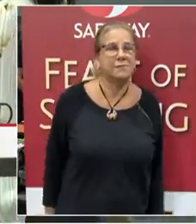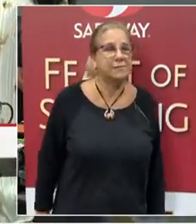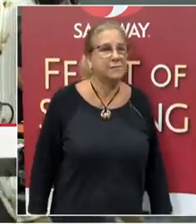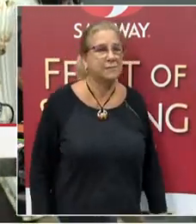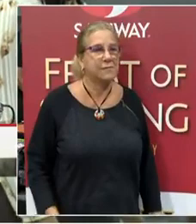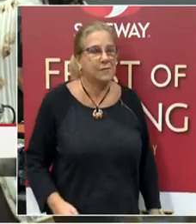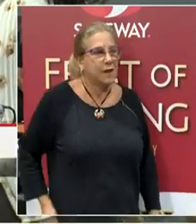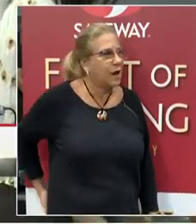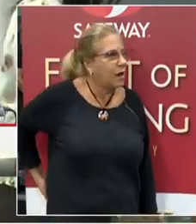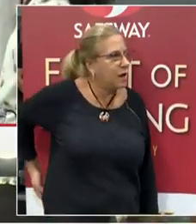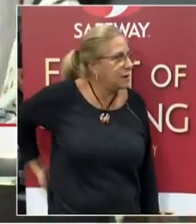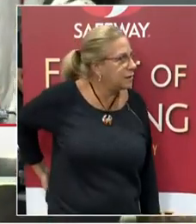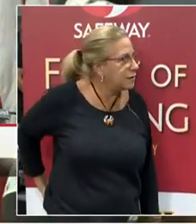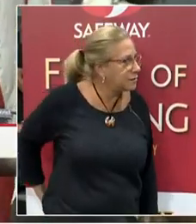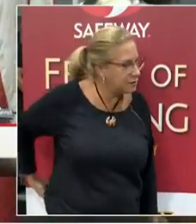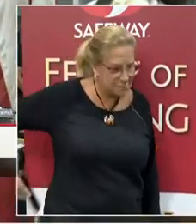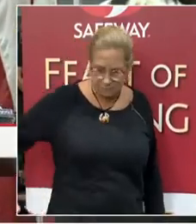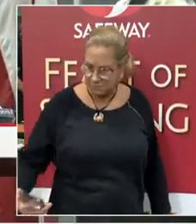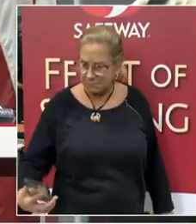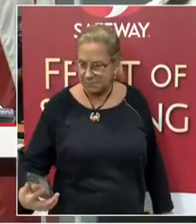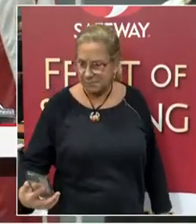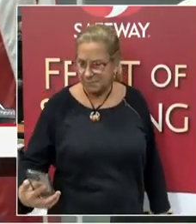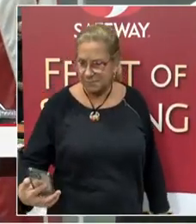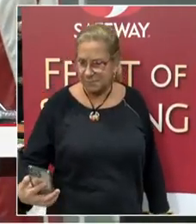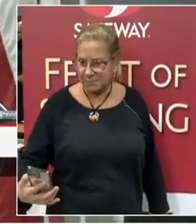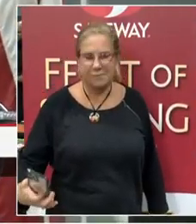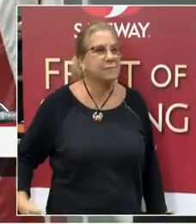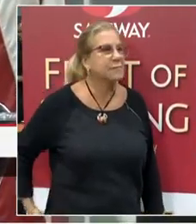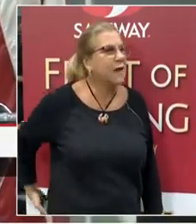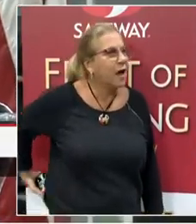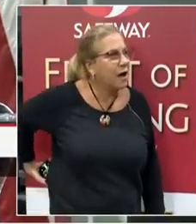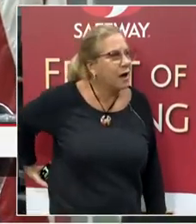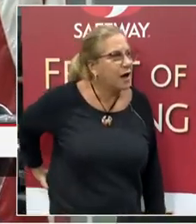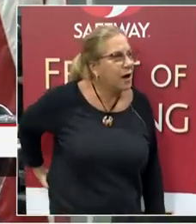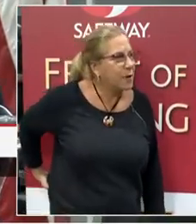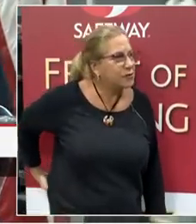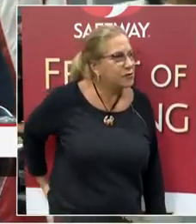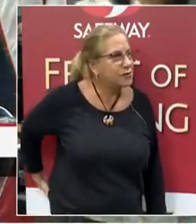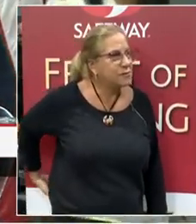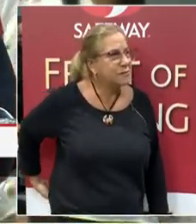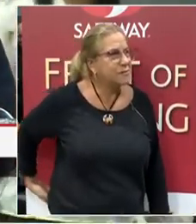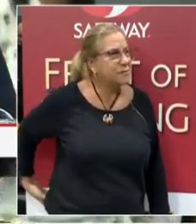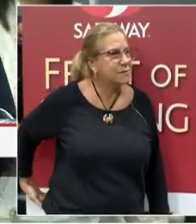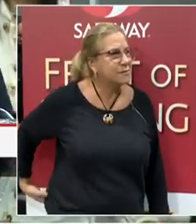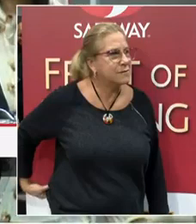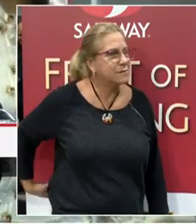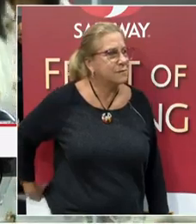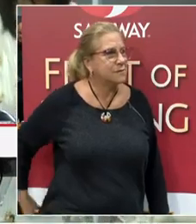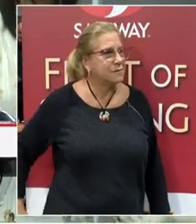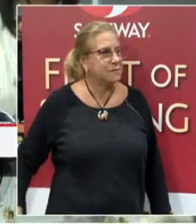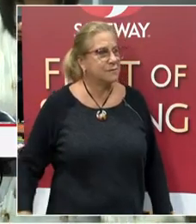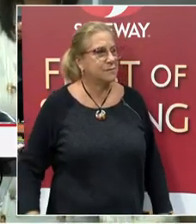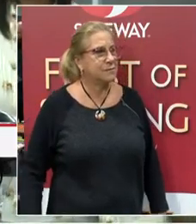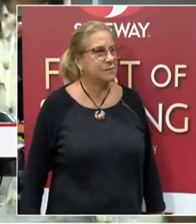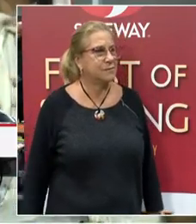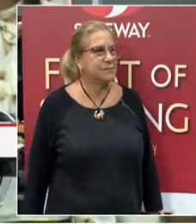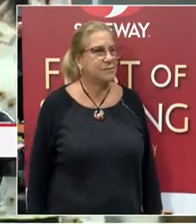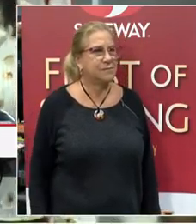Good morning, everyone, and happy Thanksgiving, D.C.